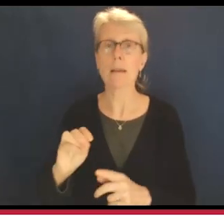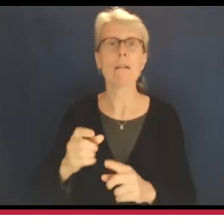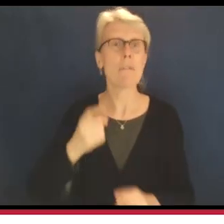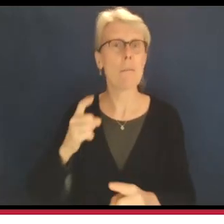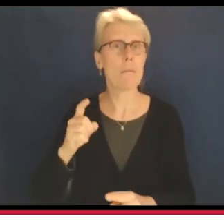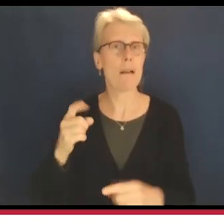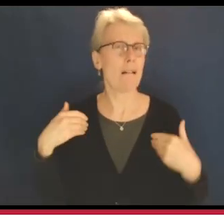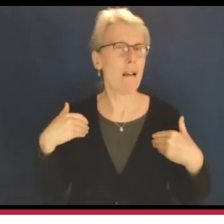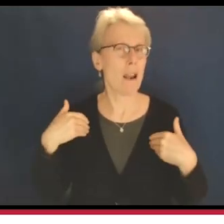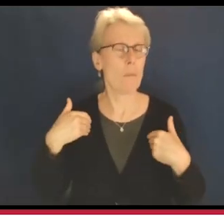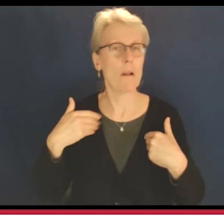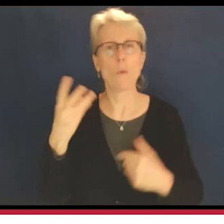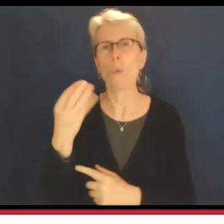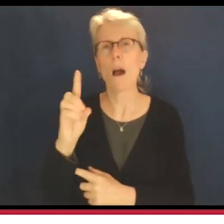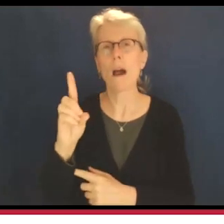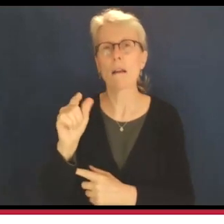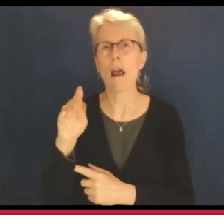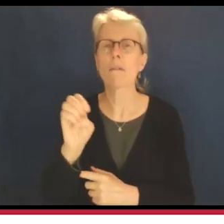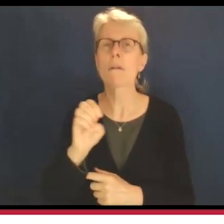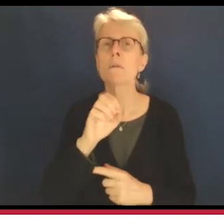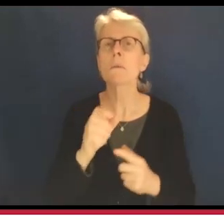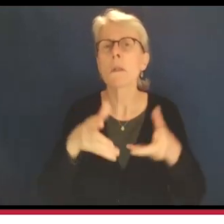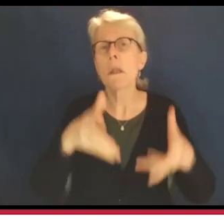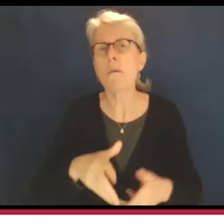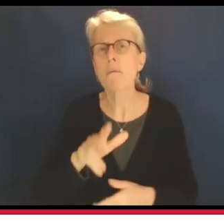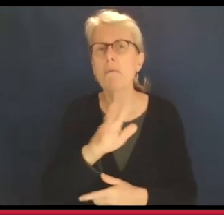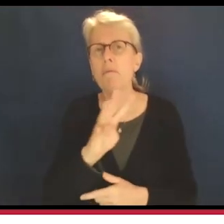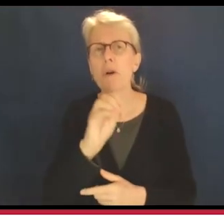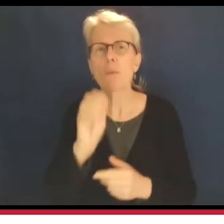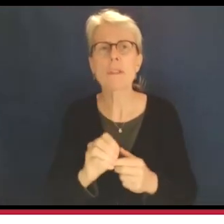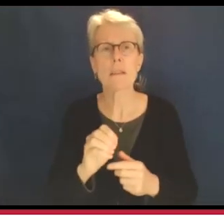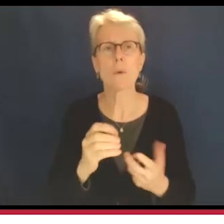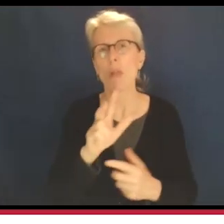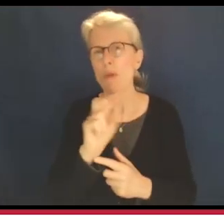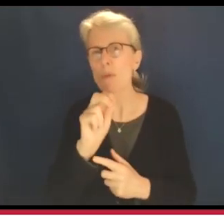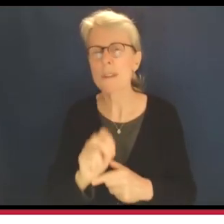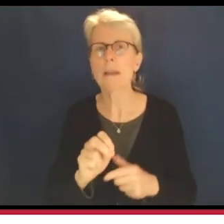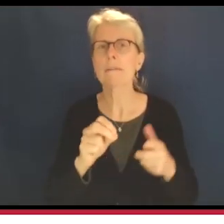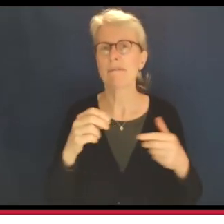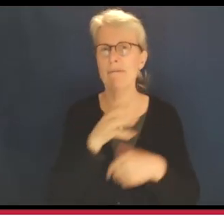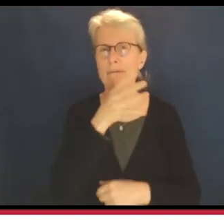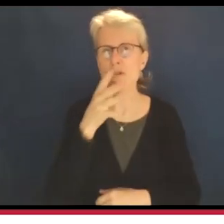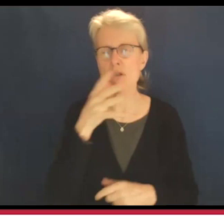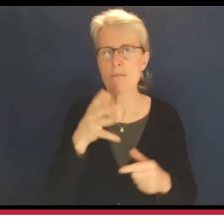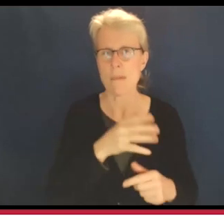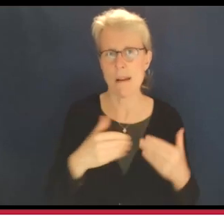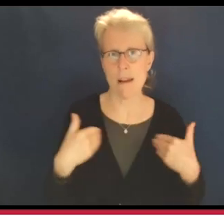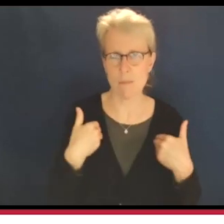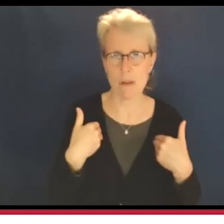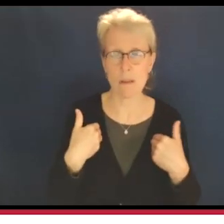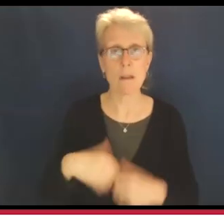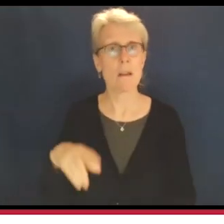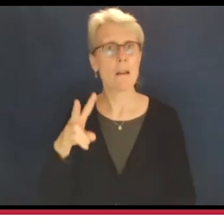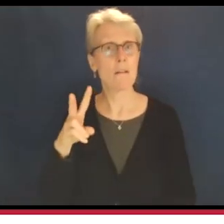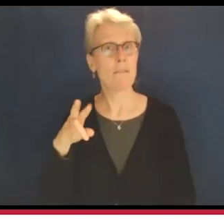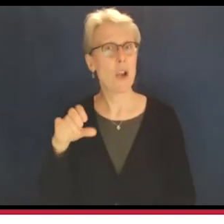the remainder mostly in domestic animals. You might wonder, where else do we get viruses from? We don't get a lot of Dutch